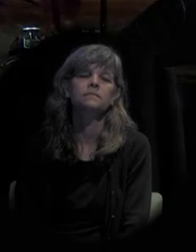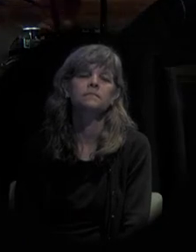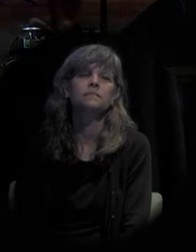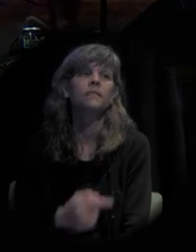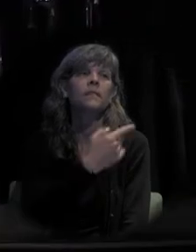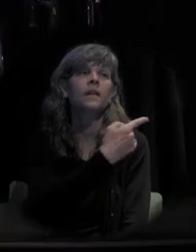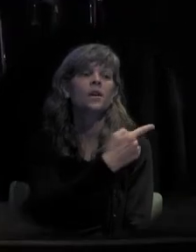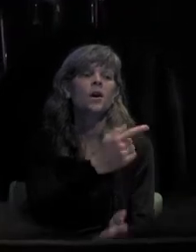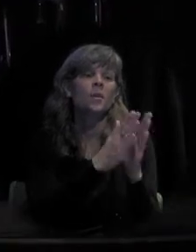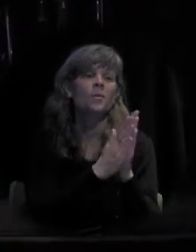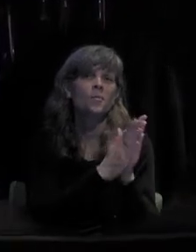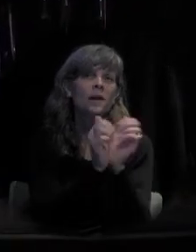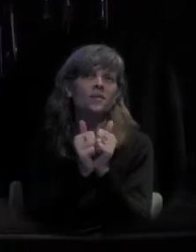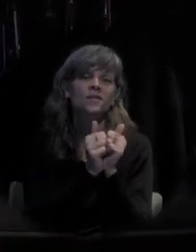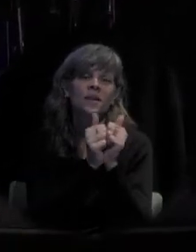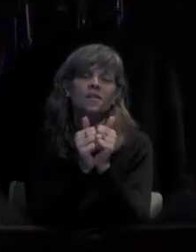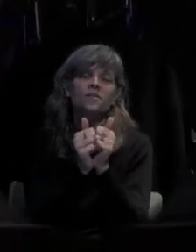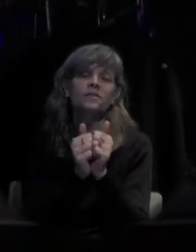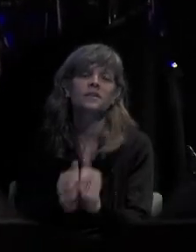Let's pray together.